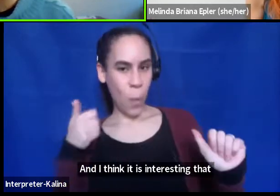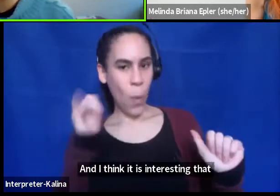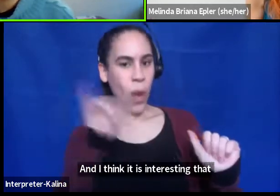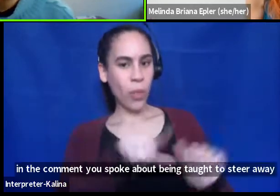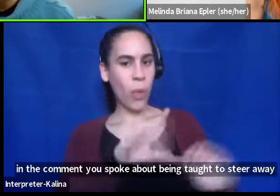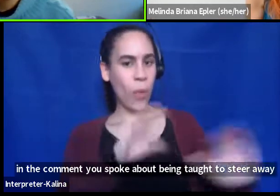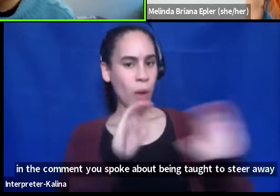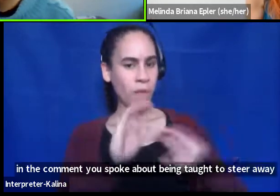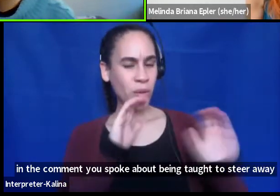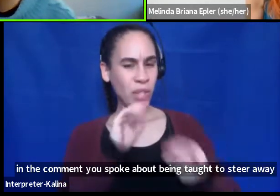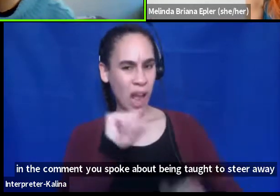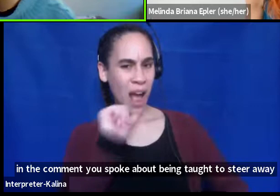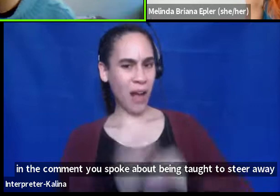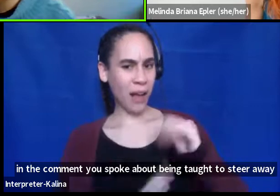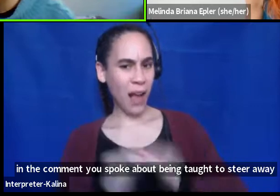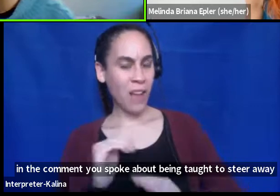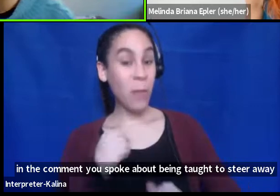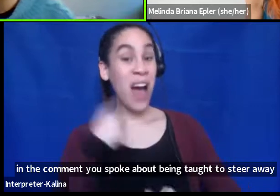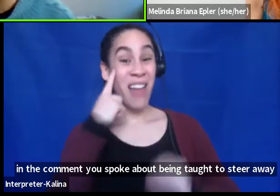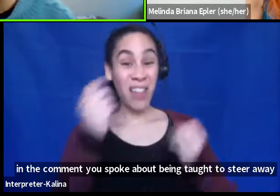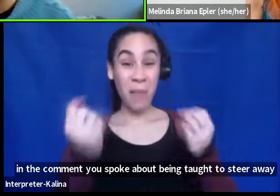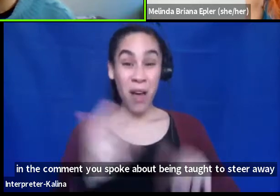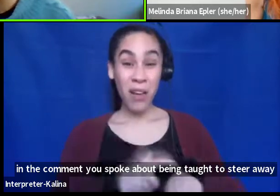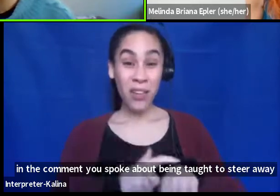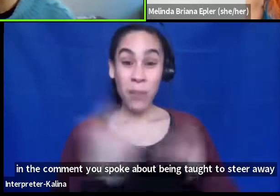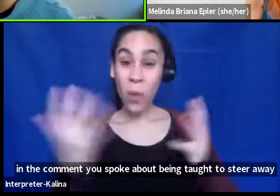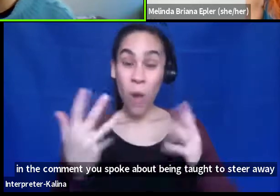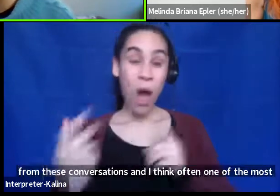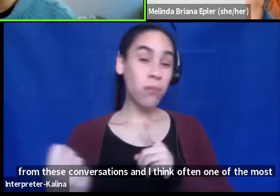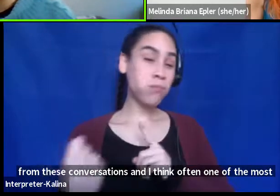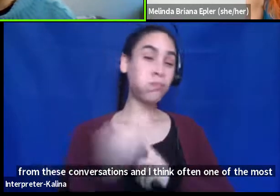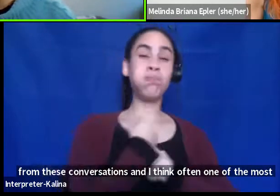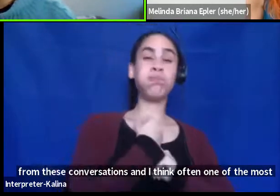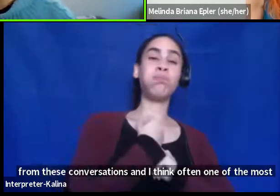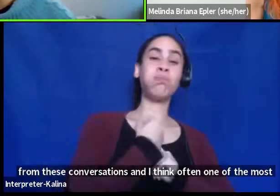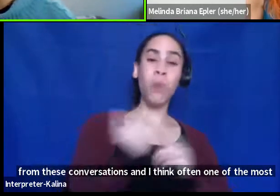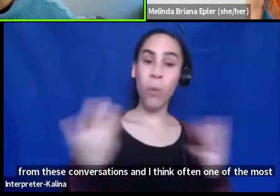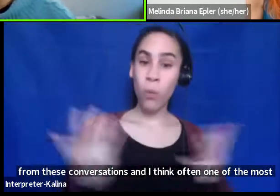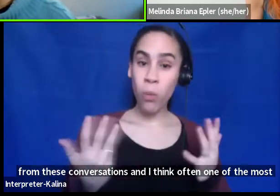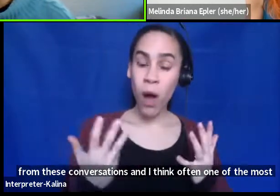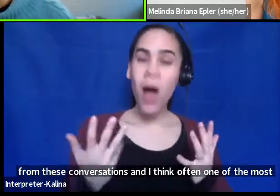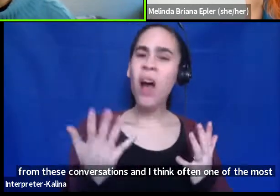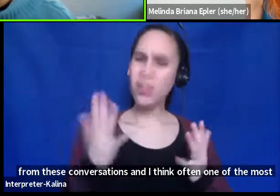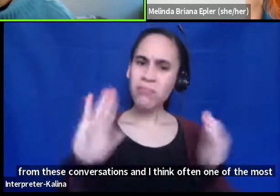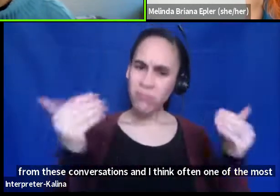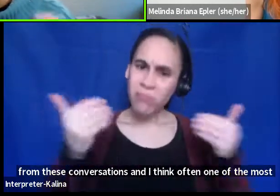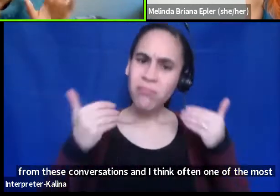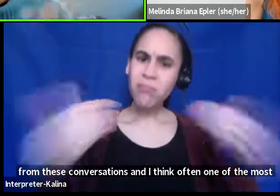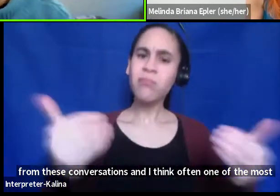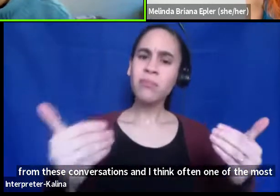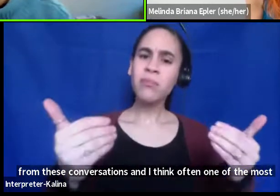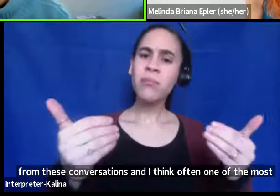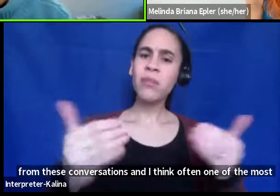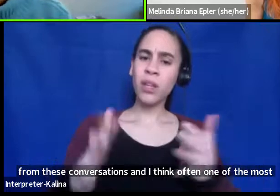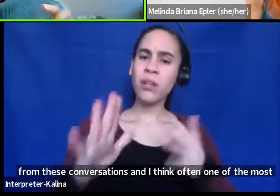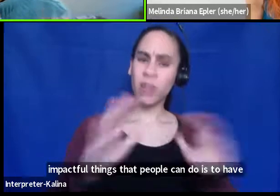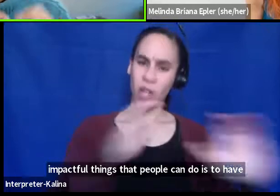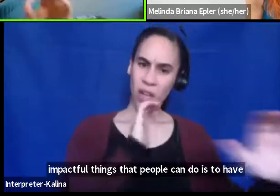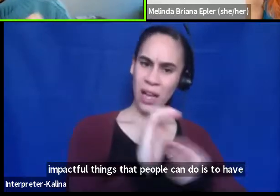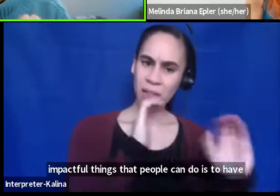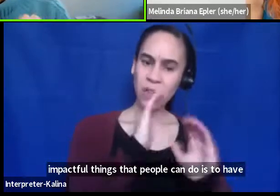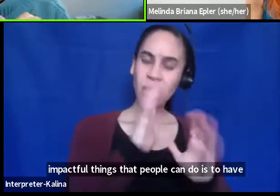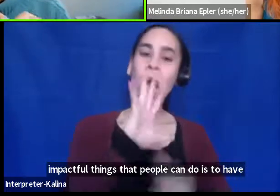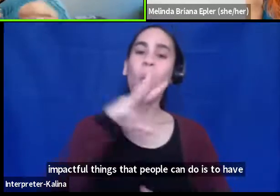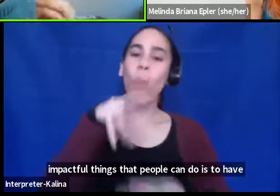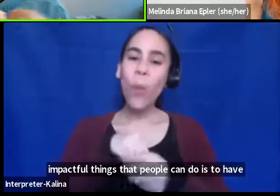think often one of the most impactful things that people can do is to have conversations like these within their families, like